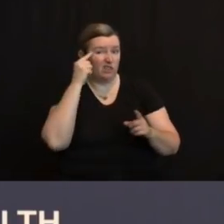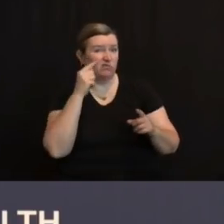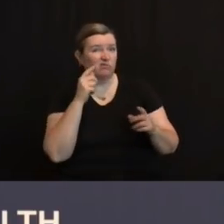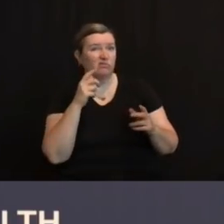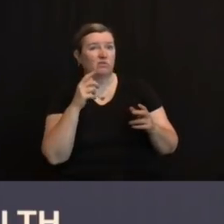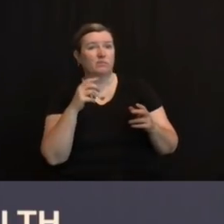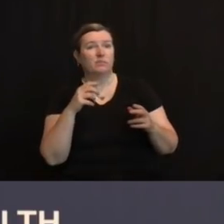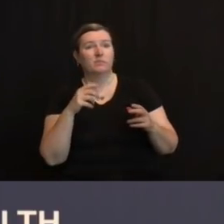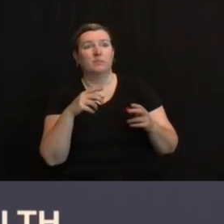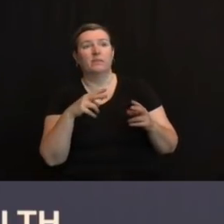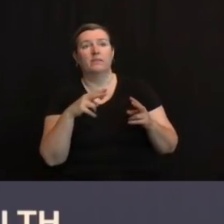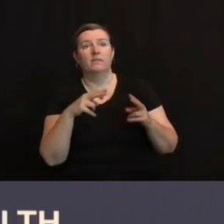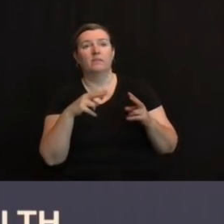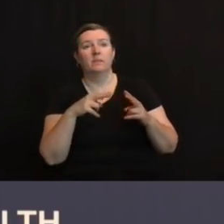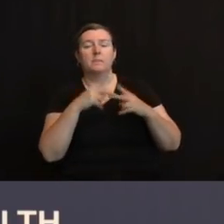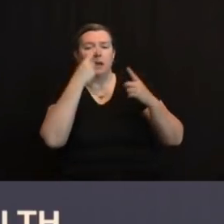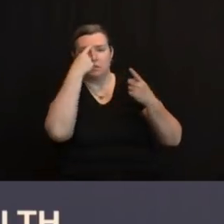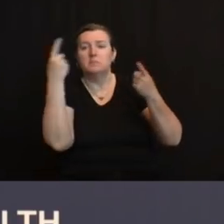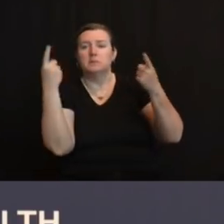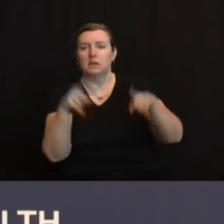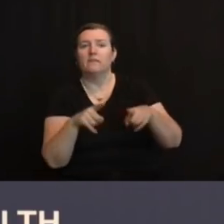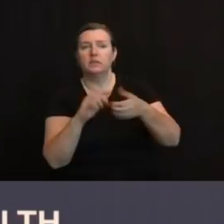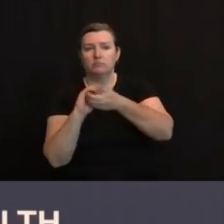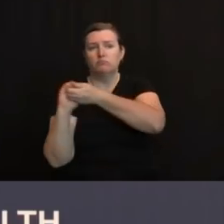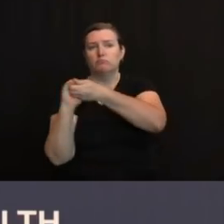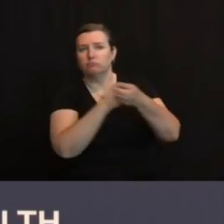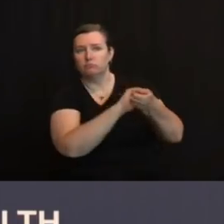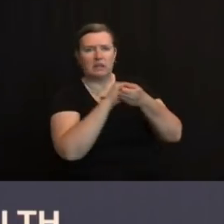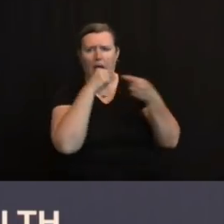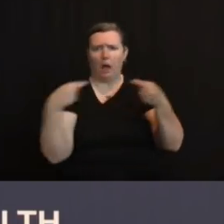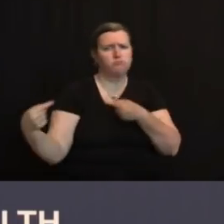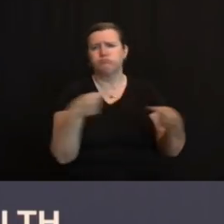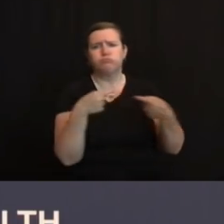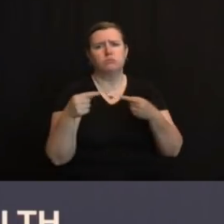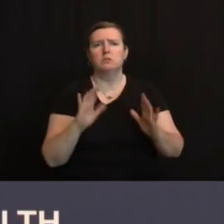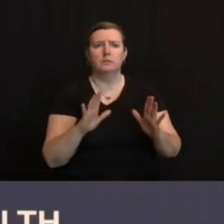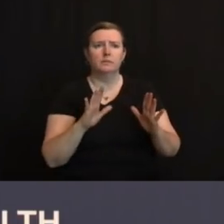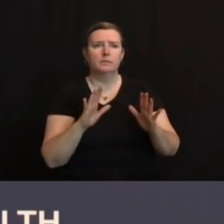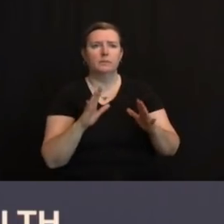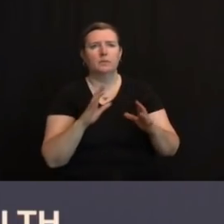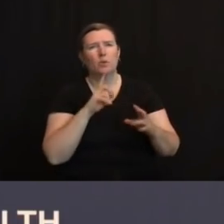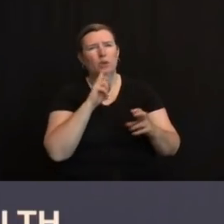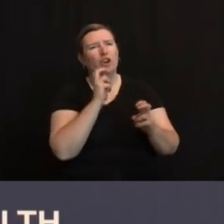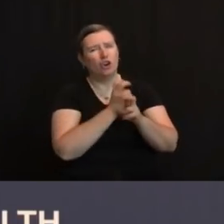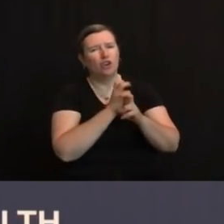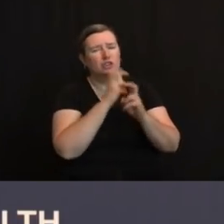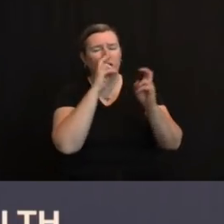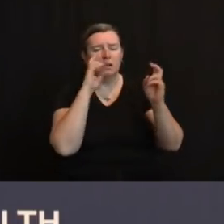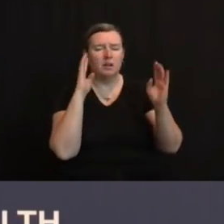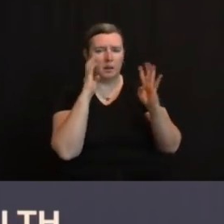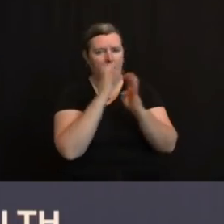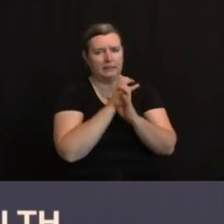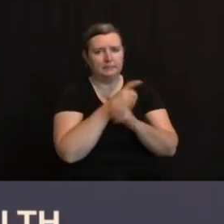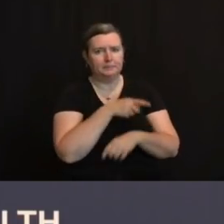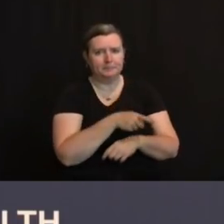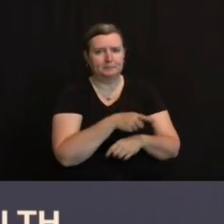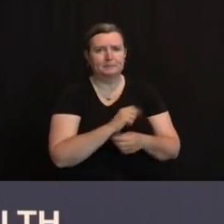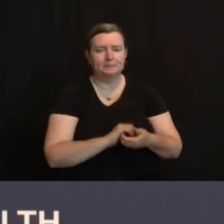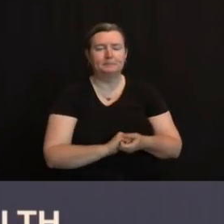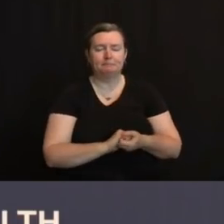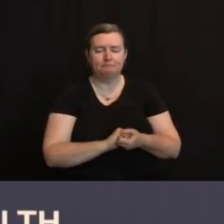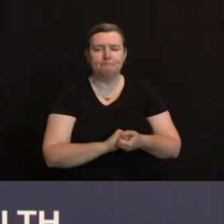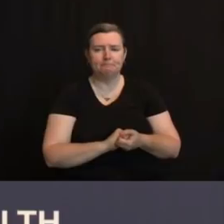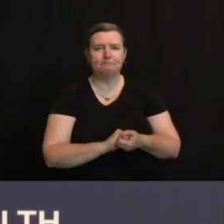process, and these are tough issues to resolve. So it wouldn't have changed anything. Yeah.